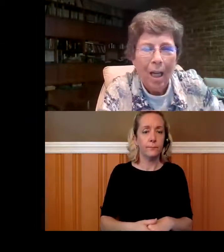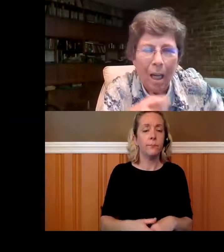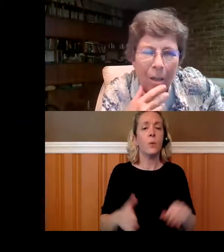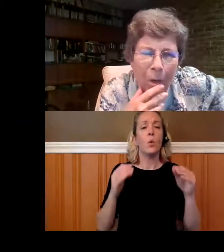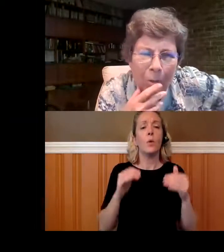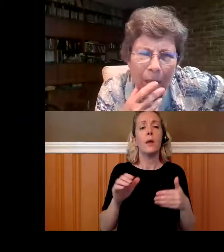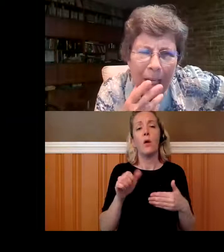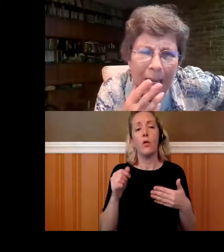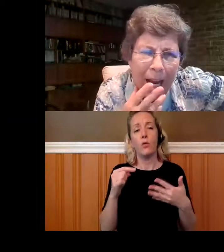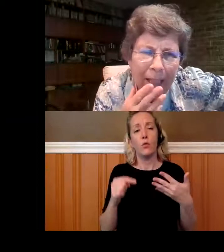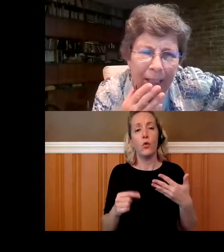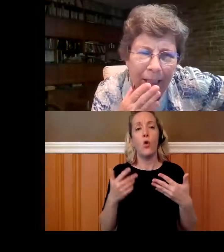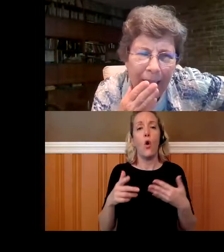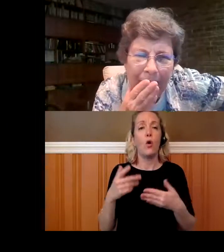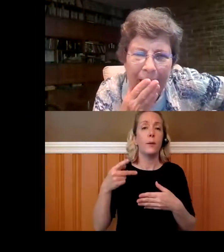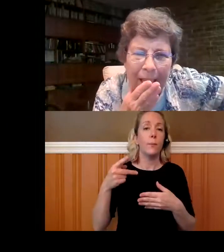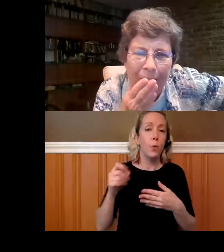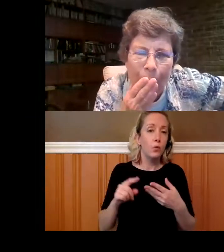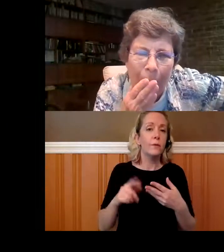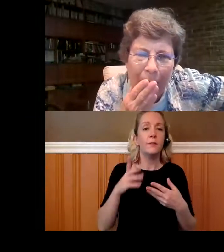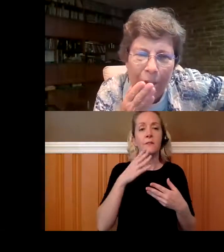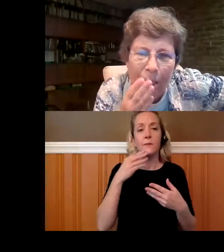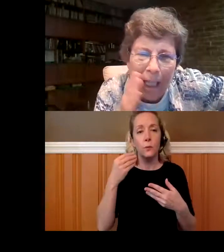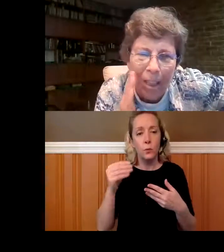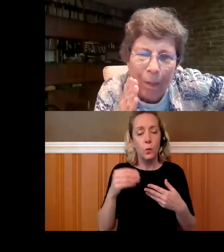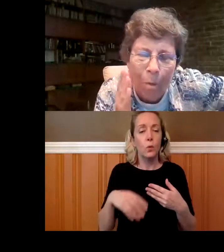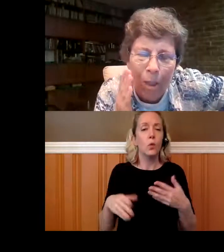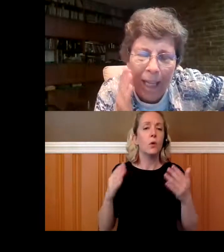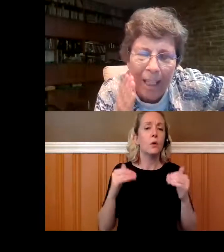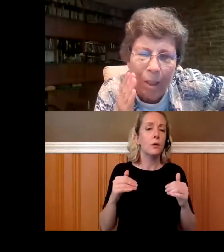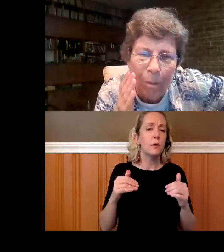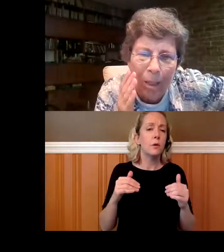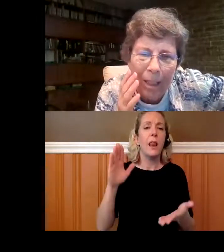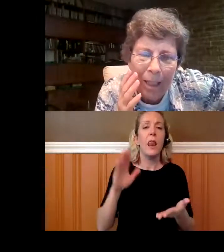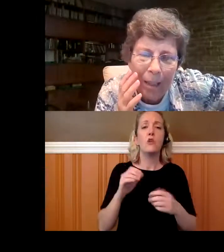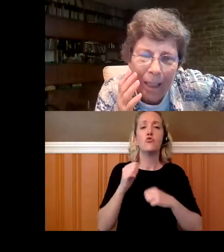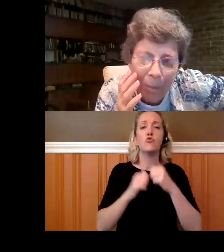easiest or the next most structured?